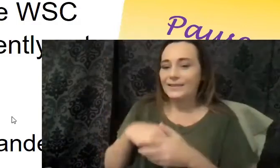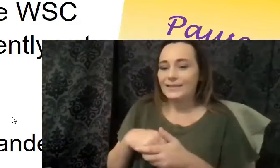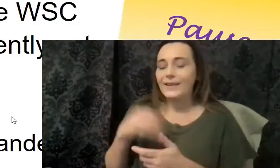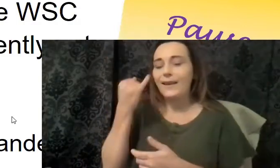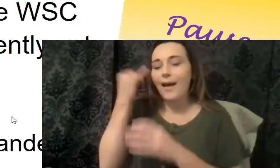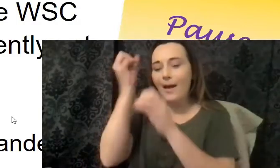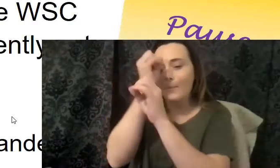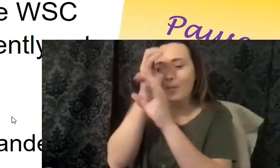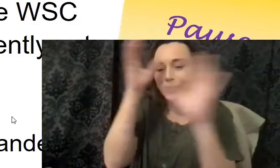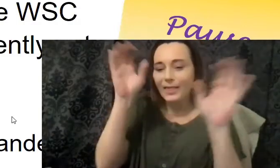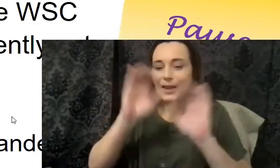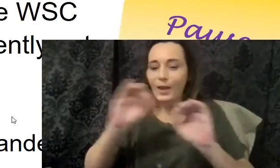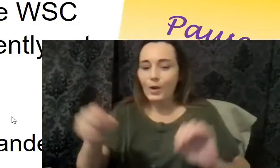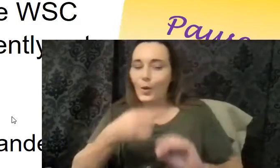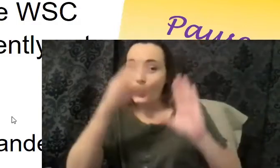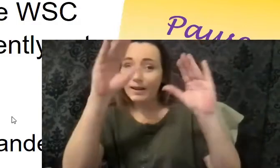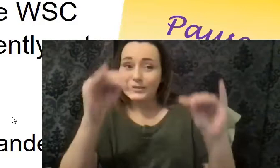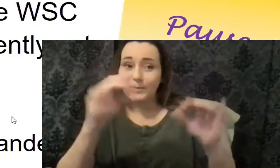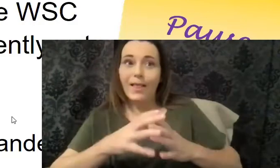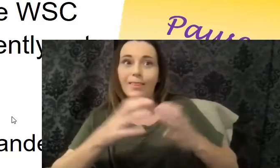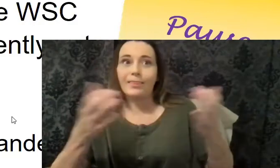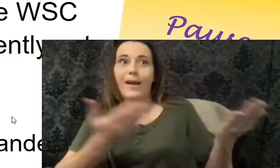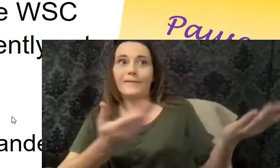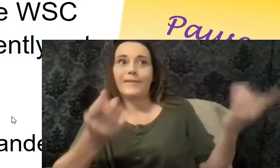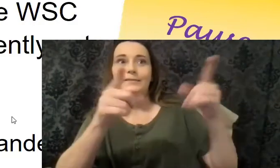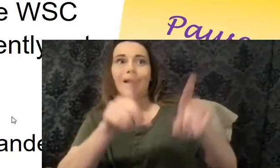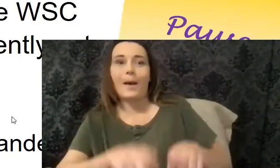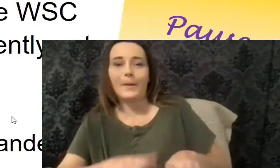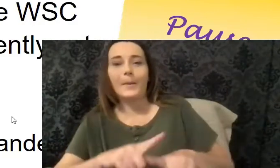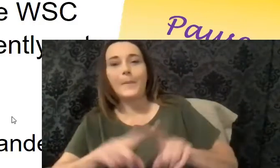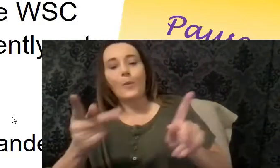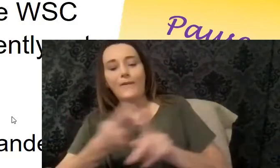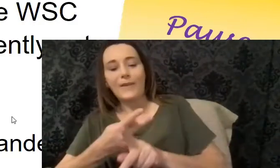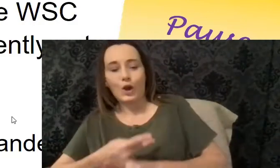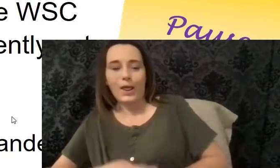Hypothetically, no one expected a lot of stuff to happen that's happened, and we figured it out, so.